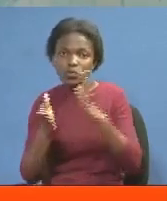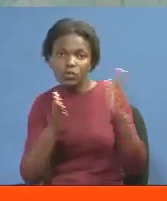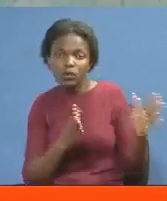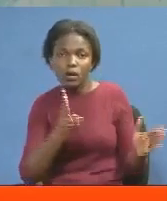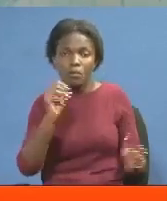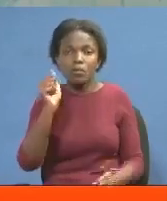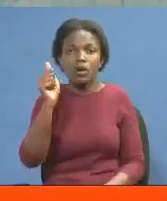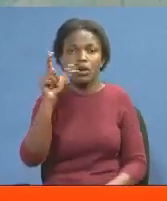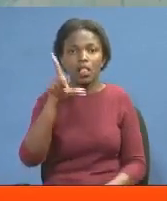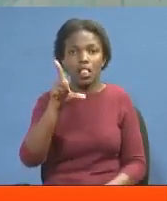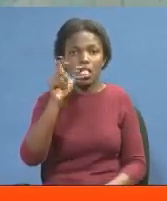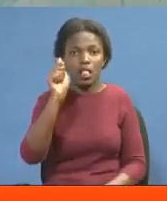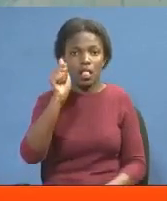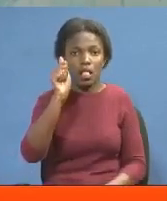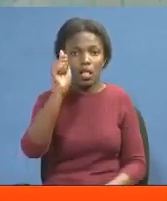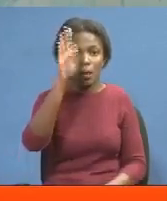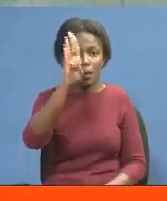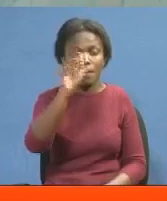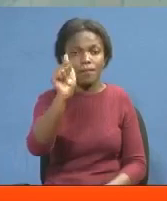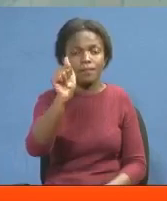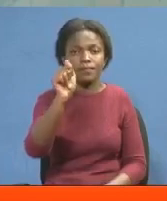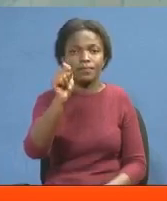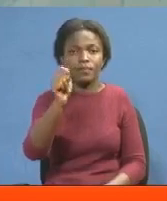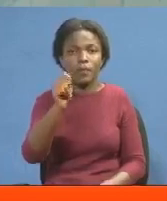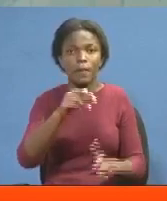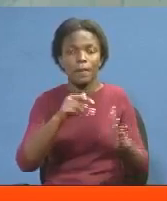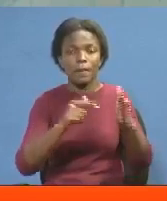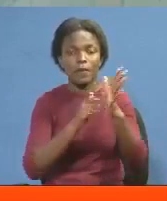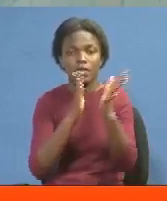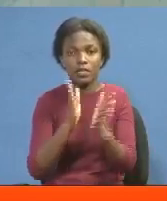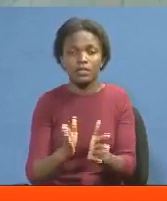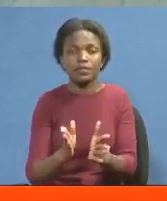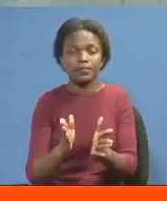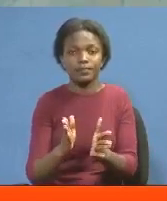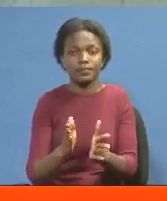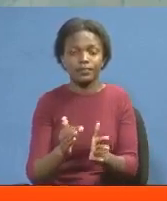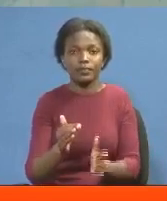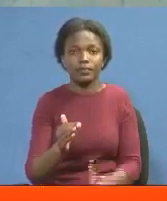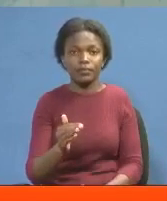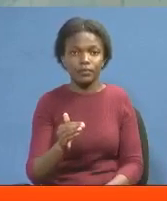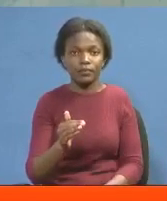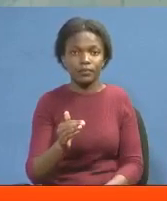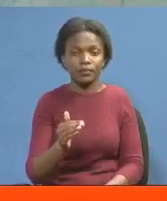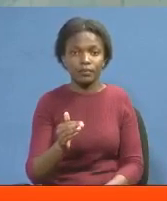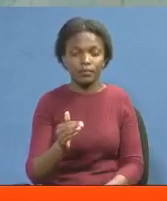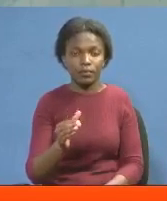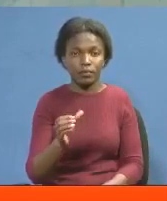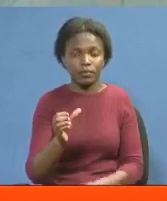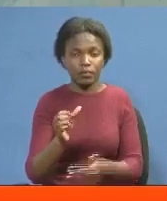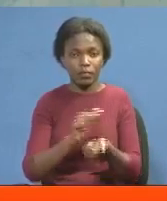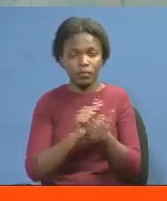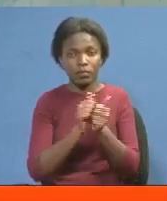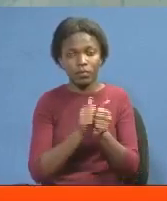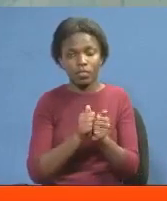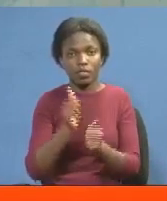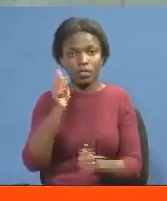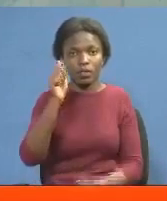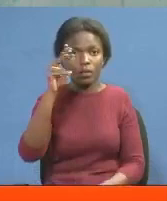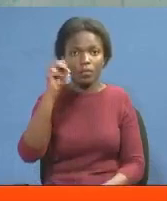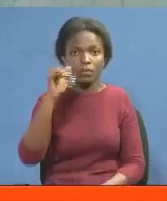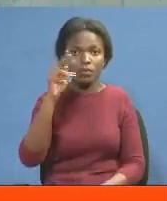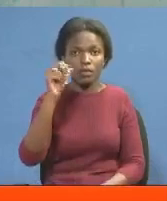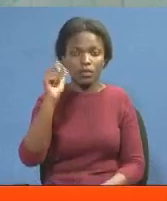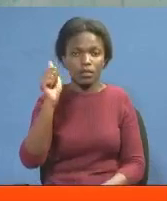Malaba. Our minister for sports, mm-hmm. CS Amina, is a Somali Kenyan from